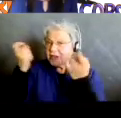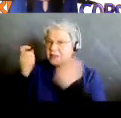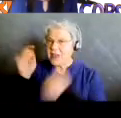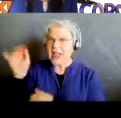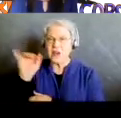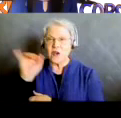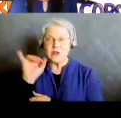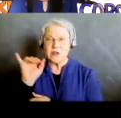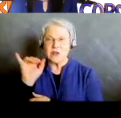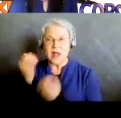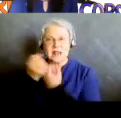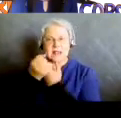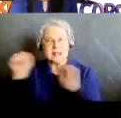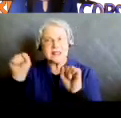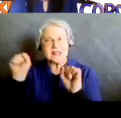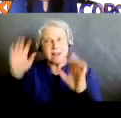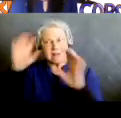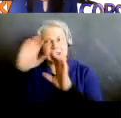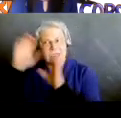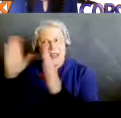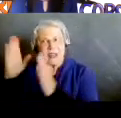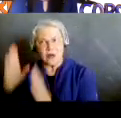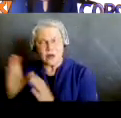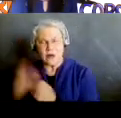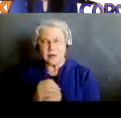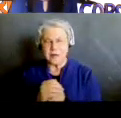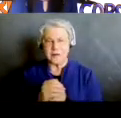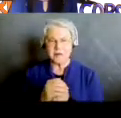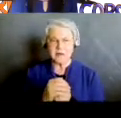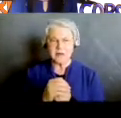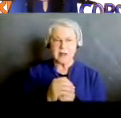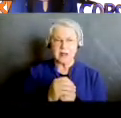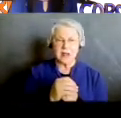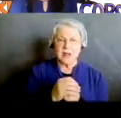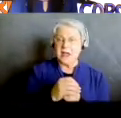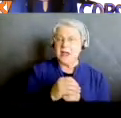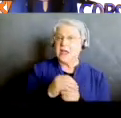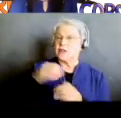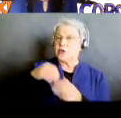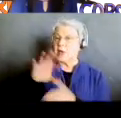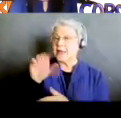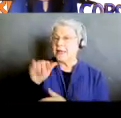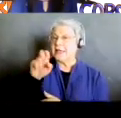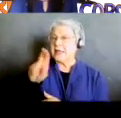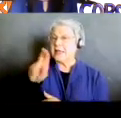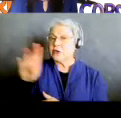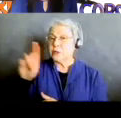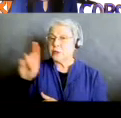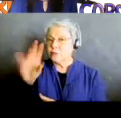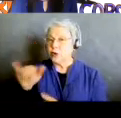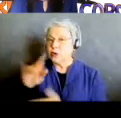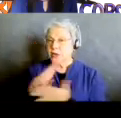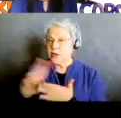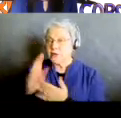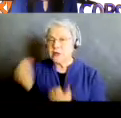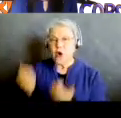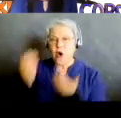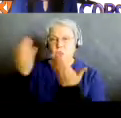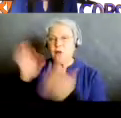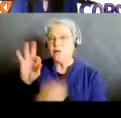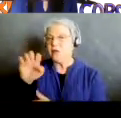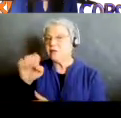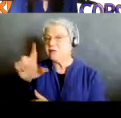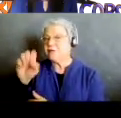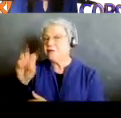seeker. Faculty of the Ngāi Tahu Research Center of Canterbury University further offered him a fellowship in